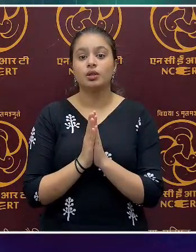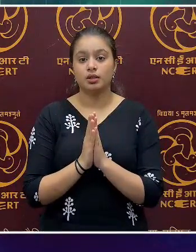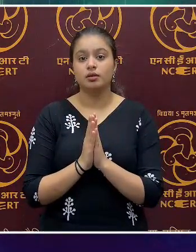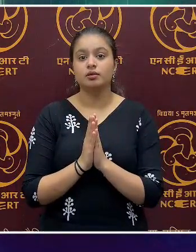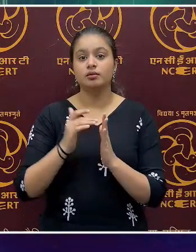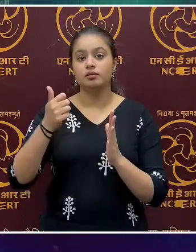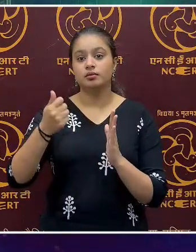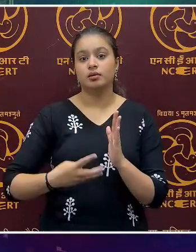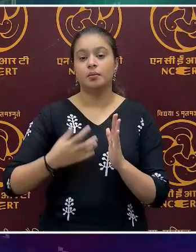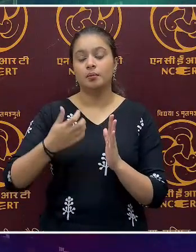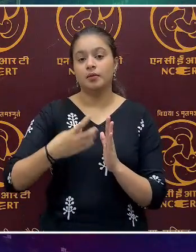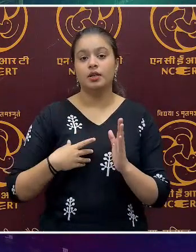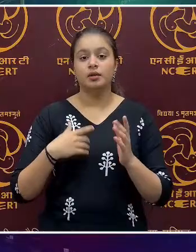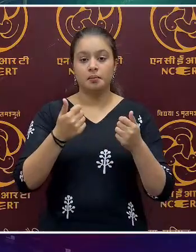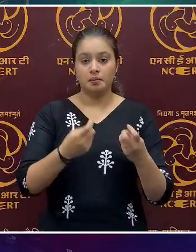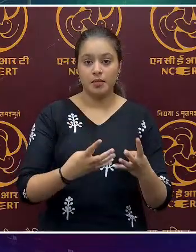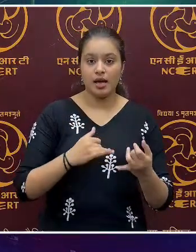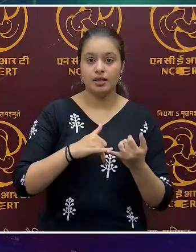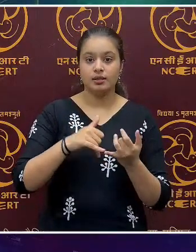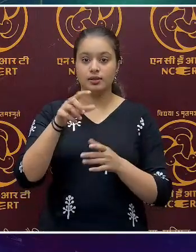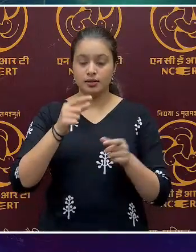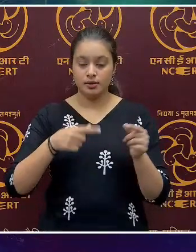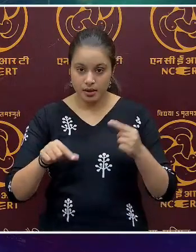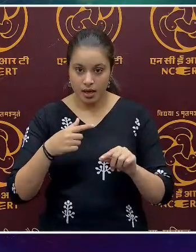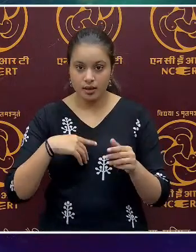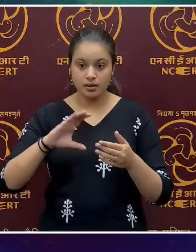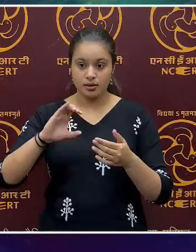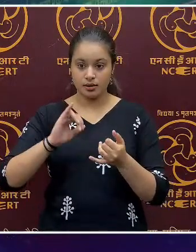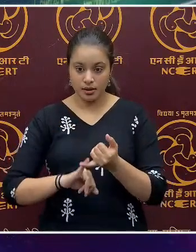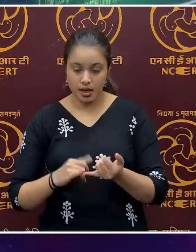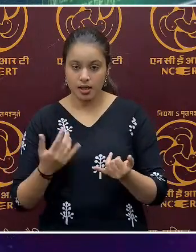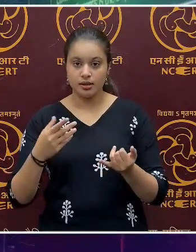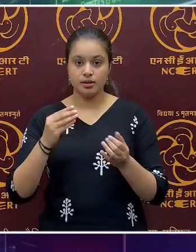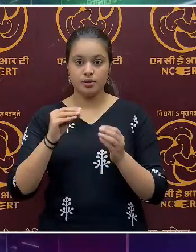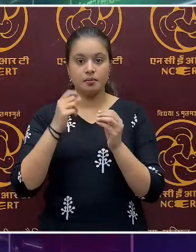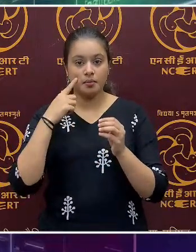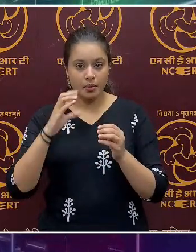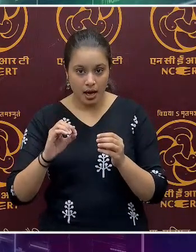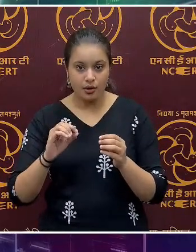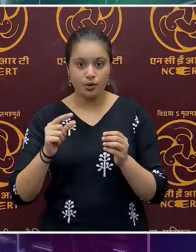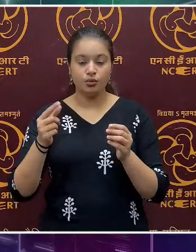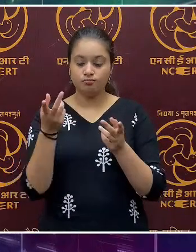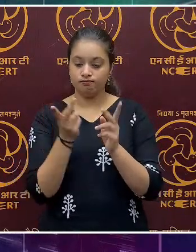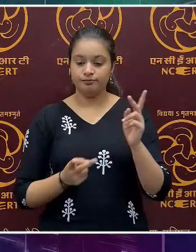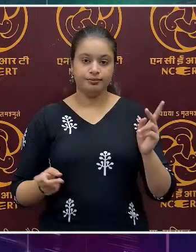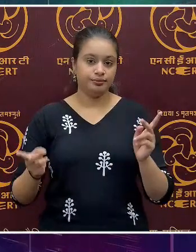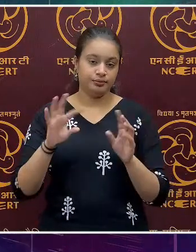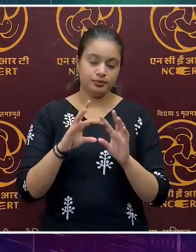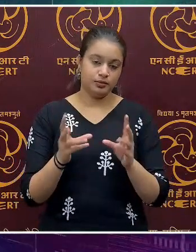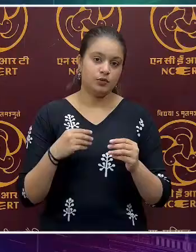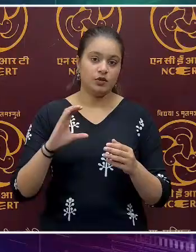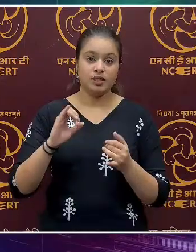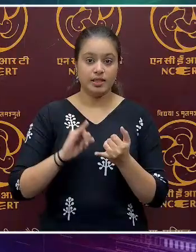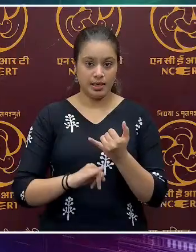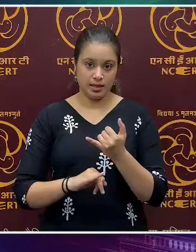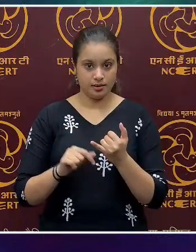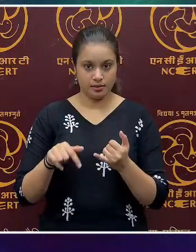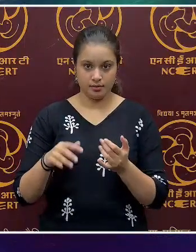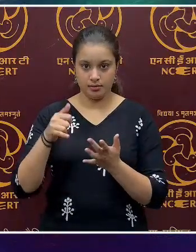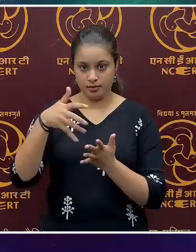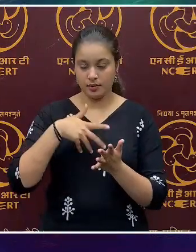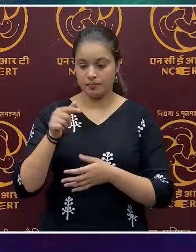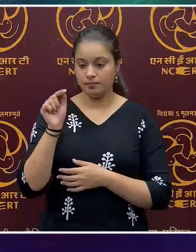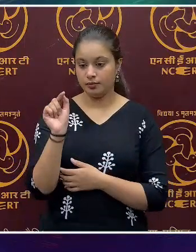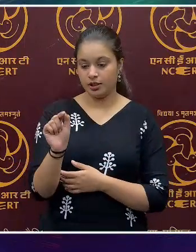here, like mathematics, science, chemistry, biology and computer science. So right now our topic is from computer science, so I am clicking on